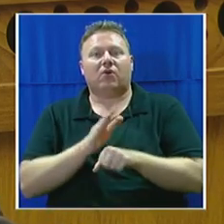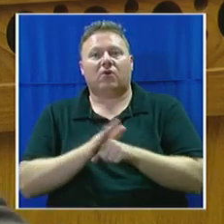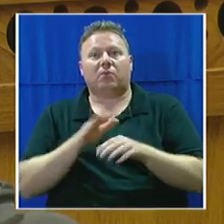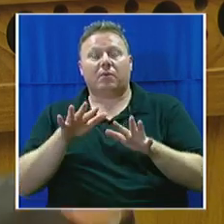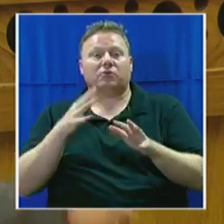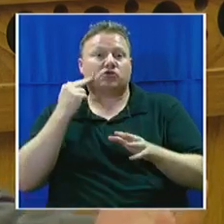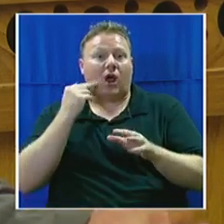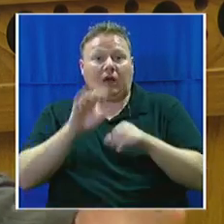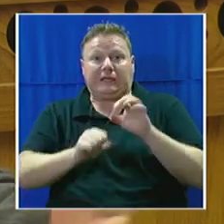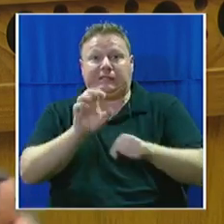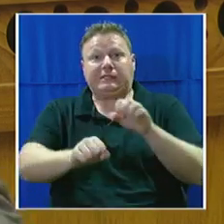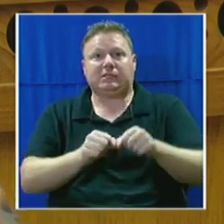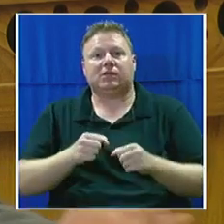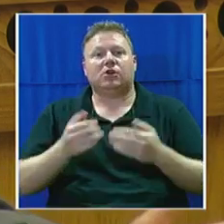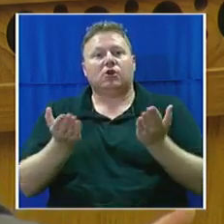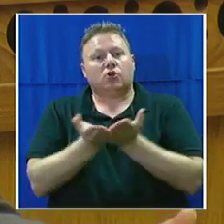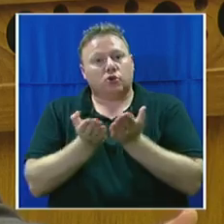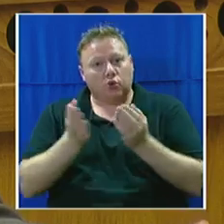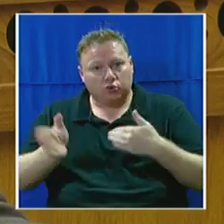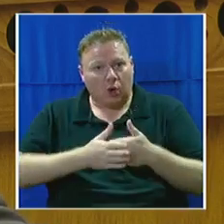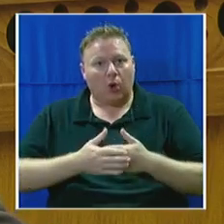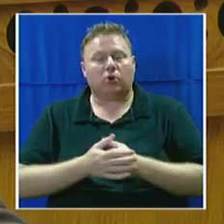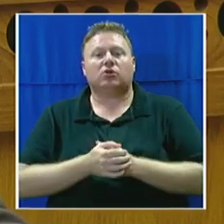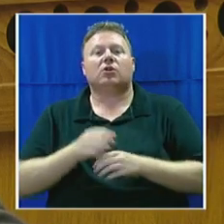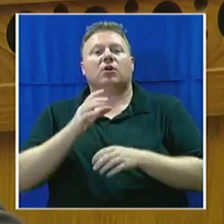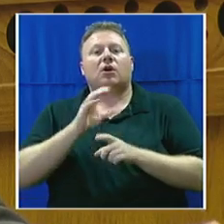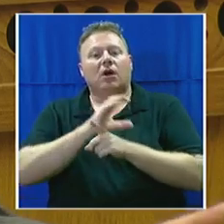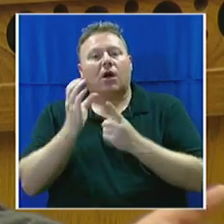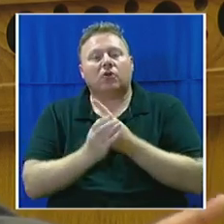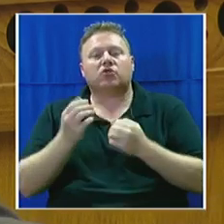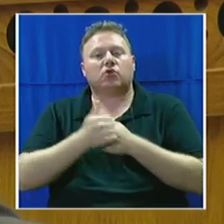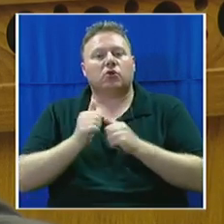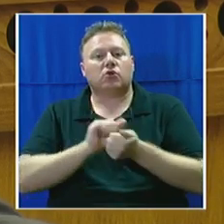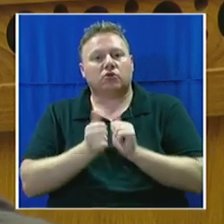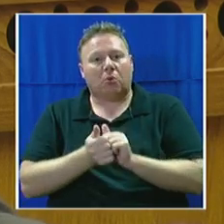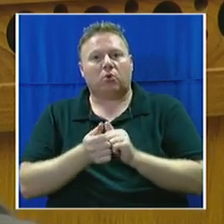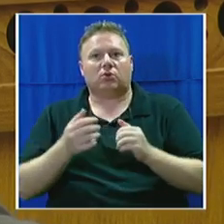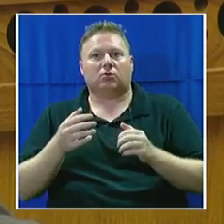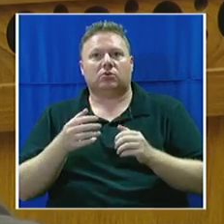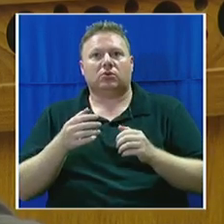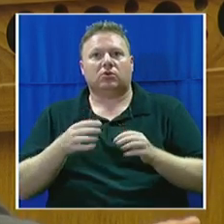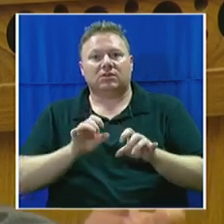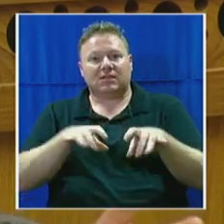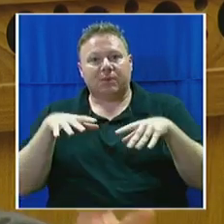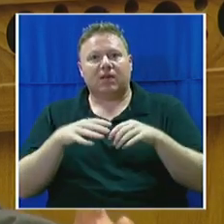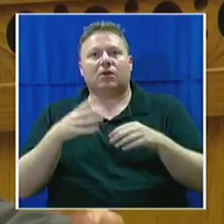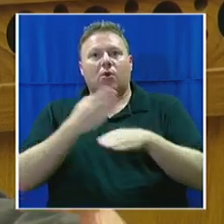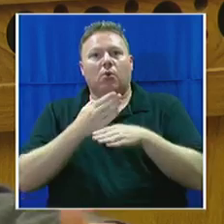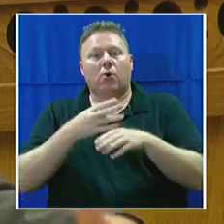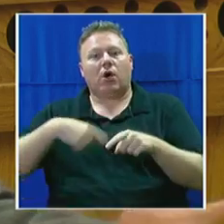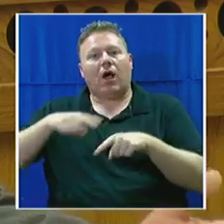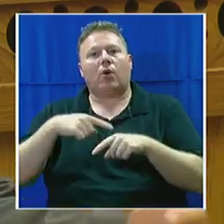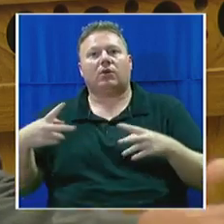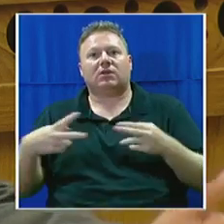virus's spread, schools being shut, major cultural and sports events suspended, and work hours even being cut back. And we see members